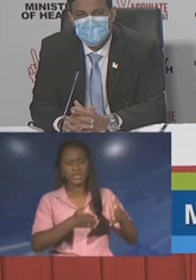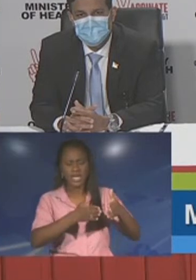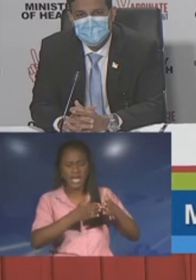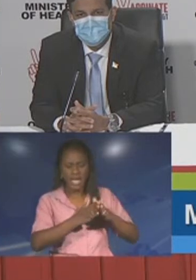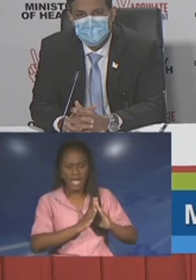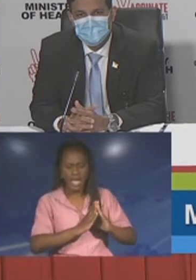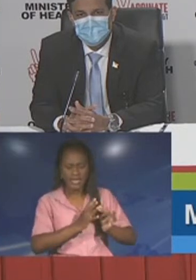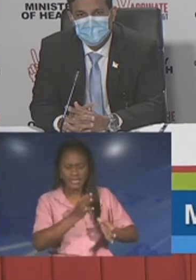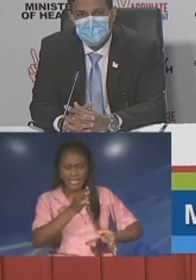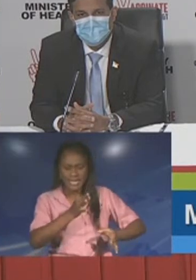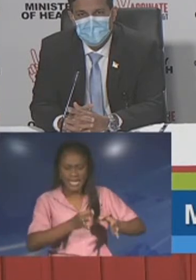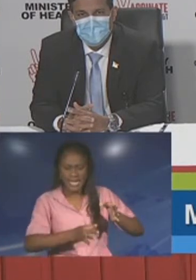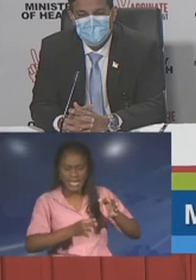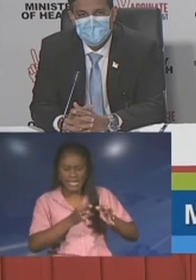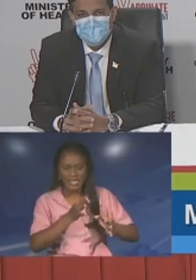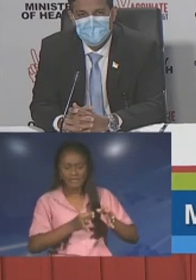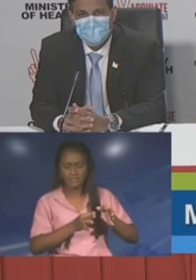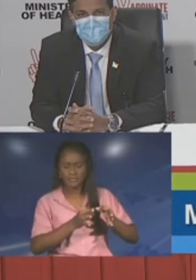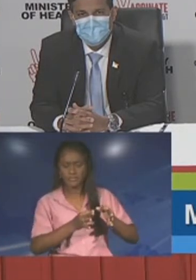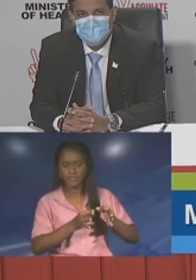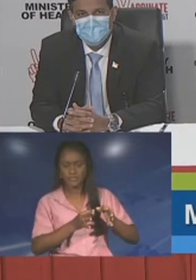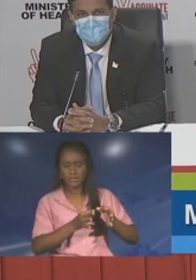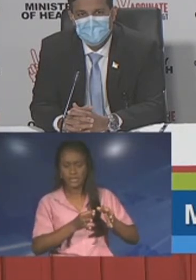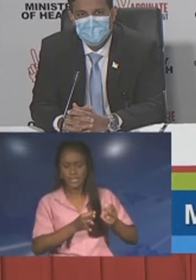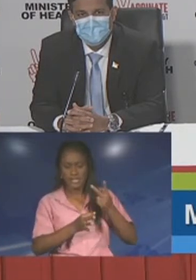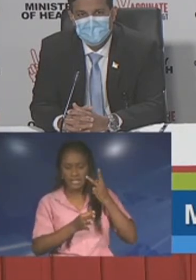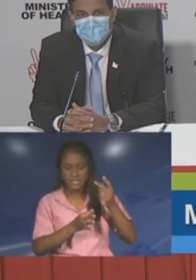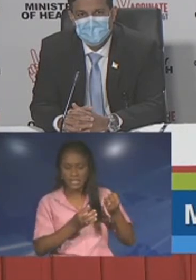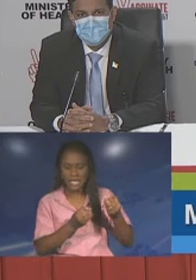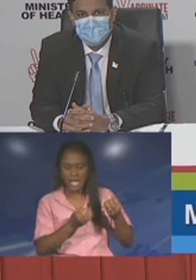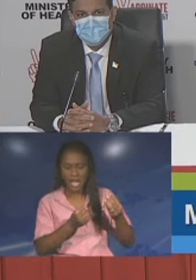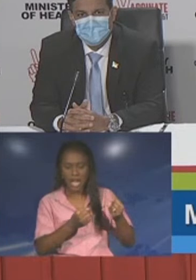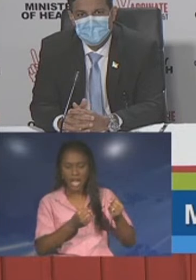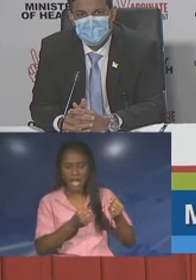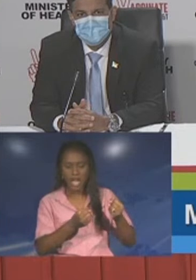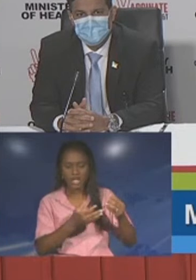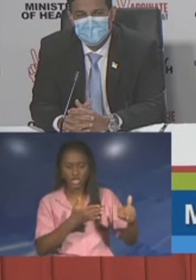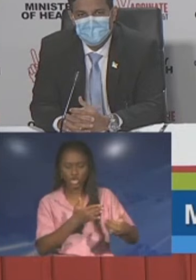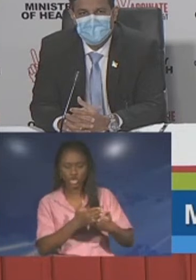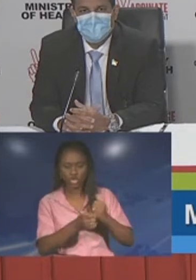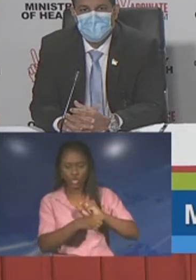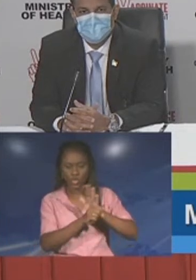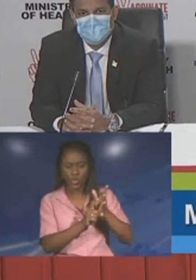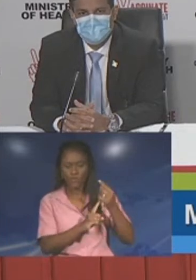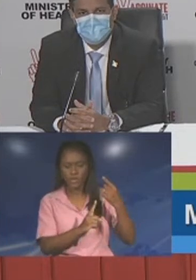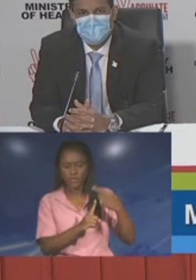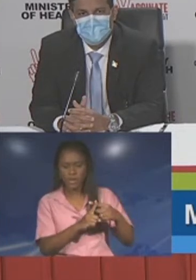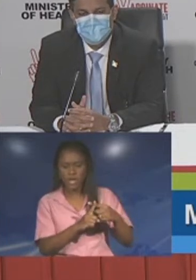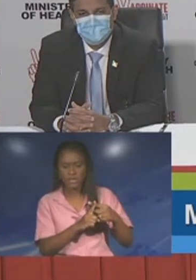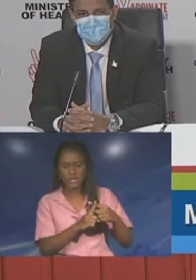we have been seeing a lot of COVID-19 reinfections, and if so, is it because of